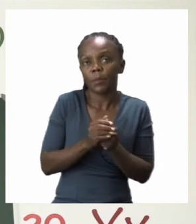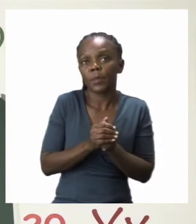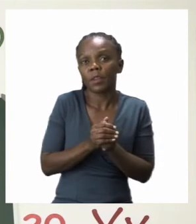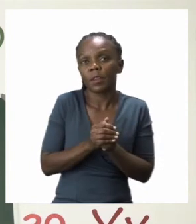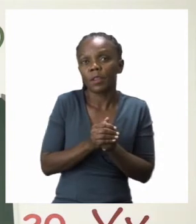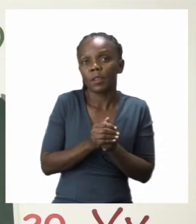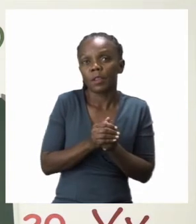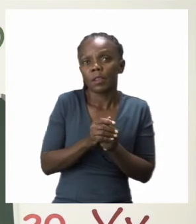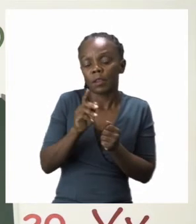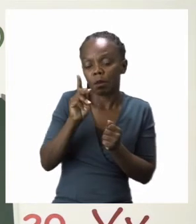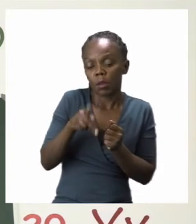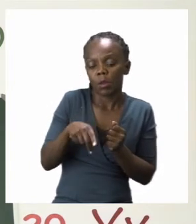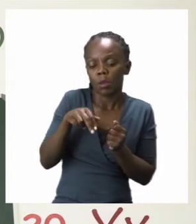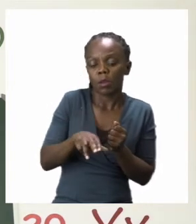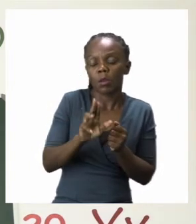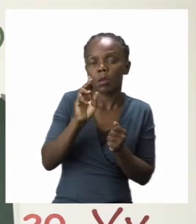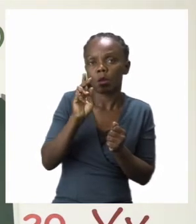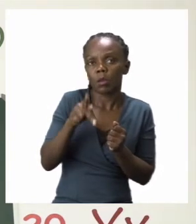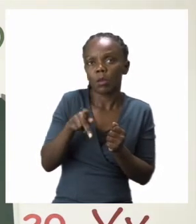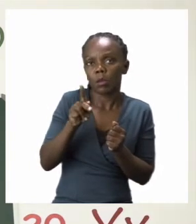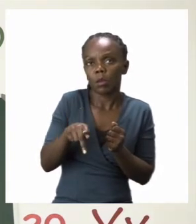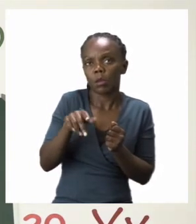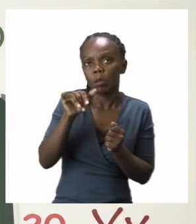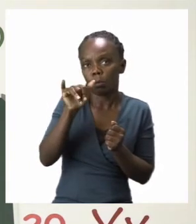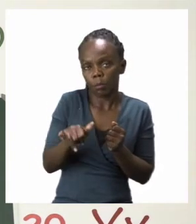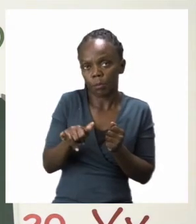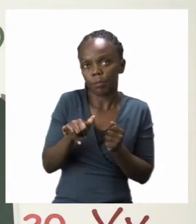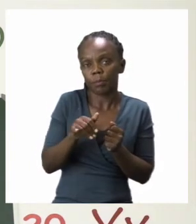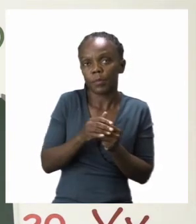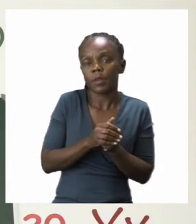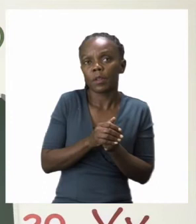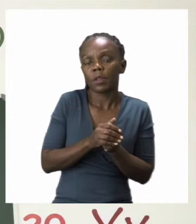puppy. Everyone, let's say puppy.